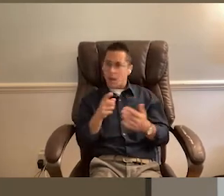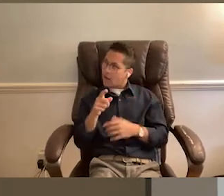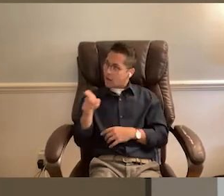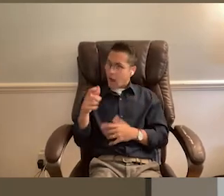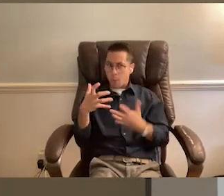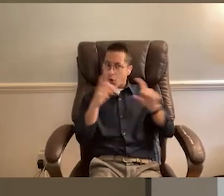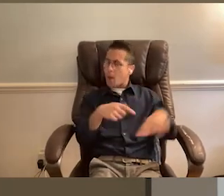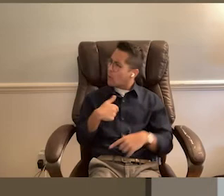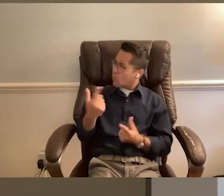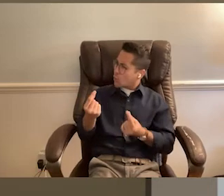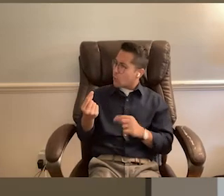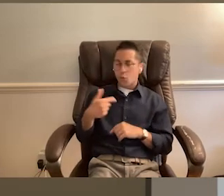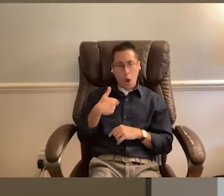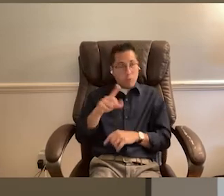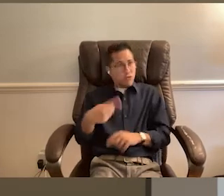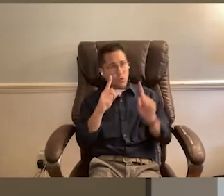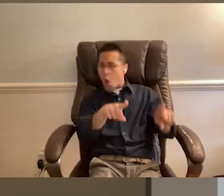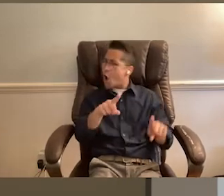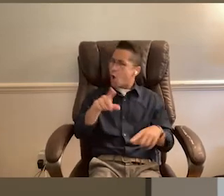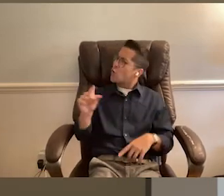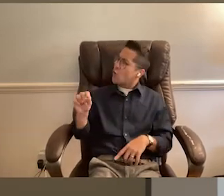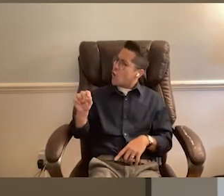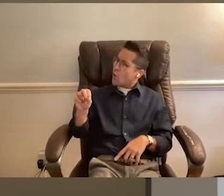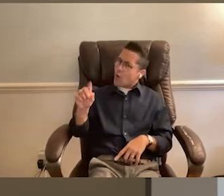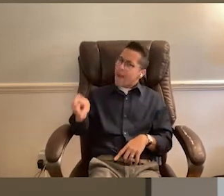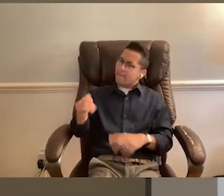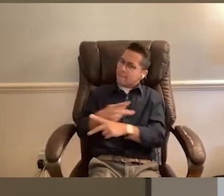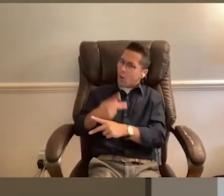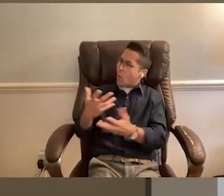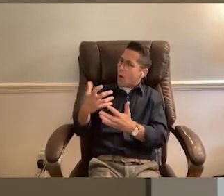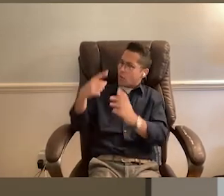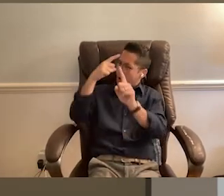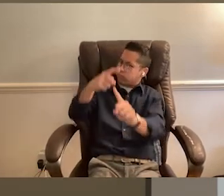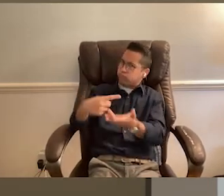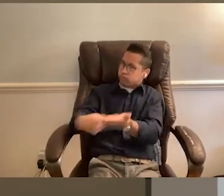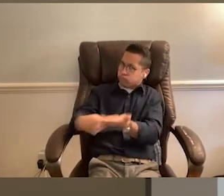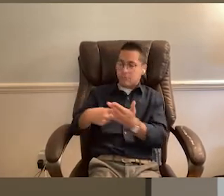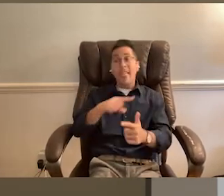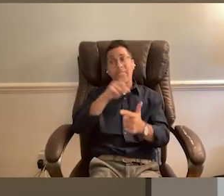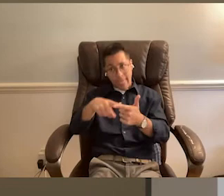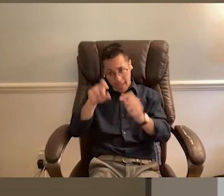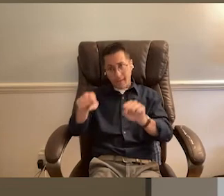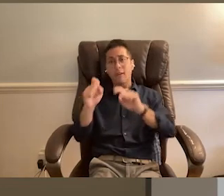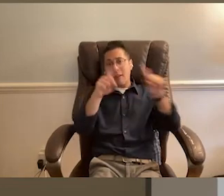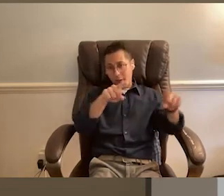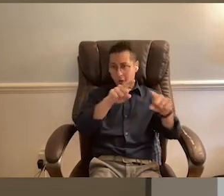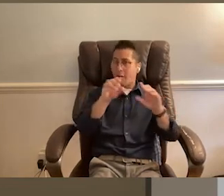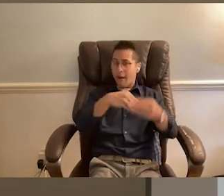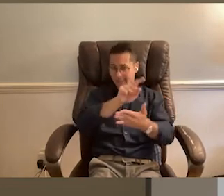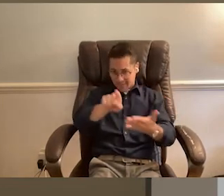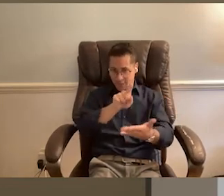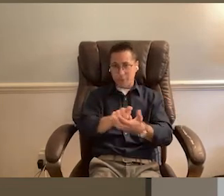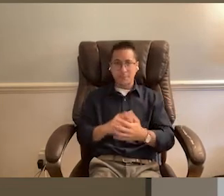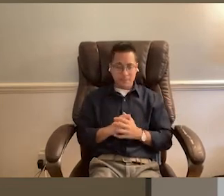Participating in group projects, giving presentations. If a student will give a presentation in class, I will come to the class and I will watch them give the presentation, I will clap, and I'll be super embarrassing. Like, I